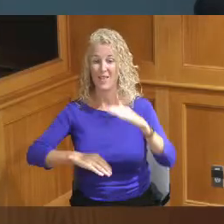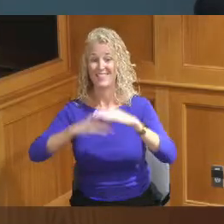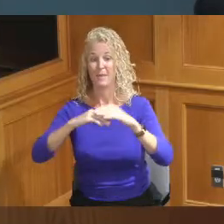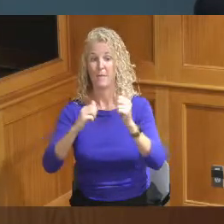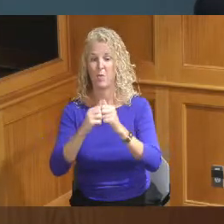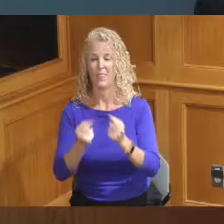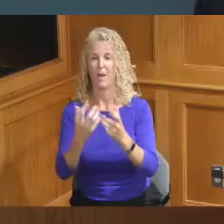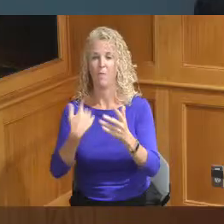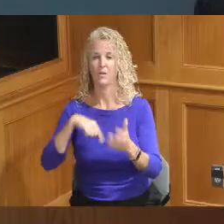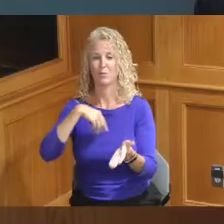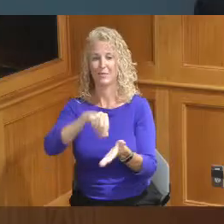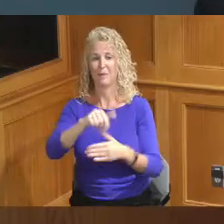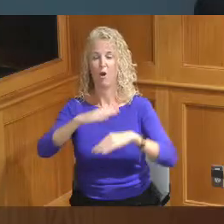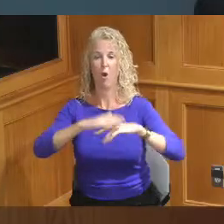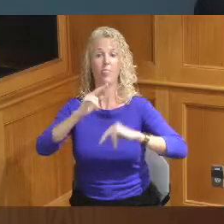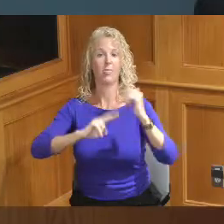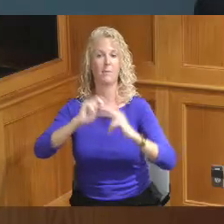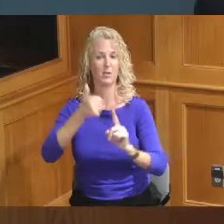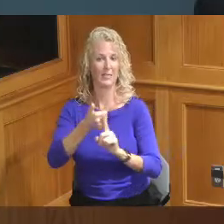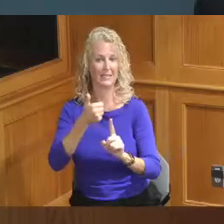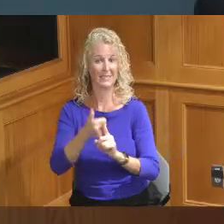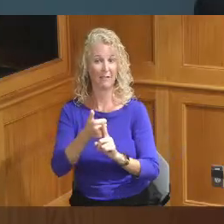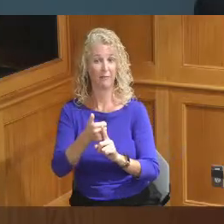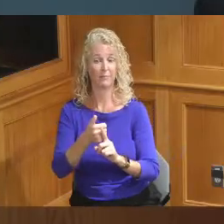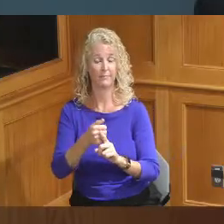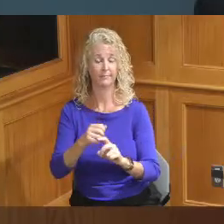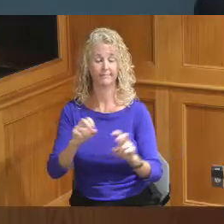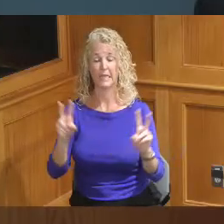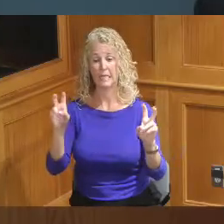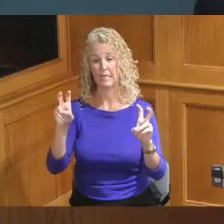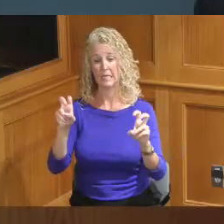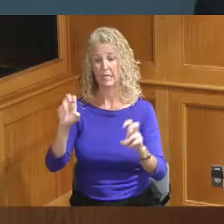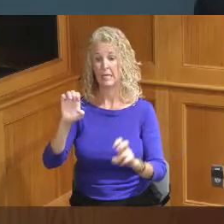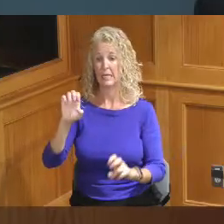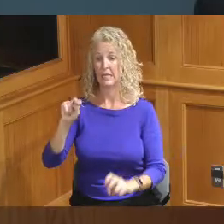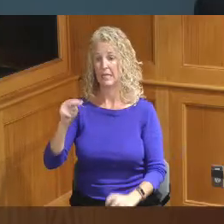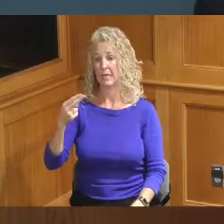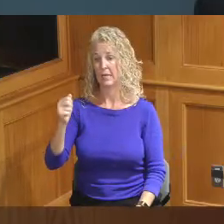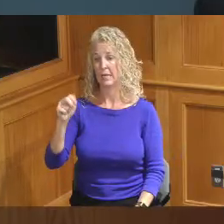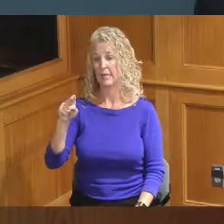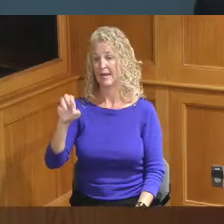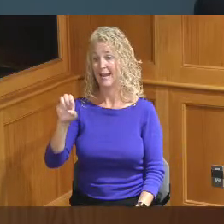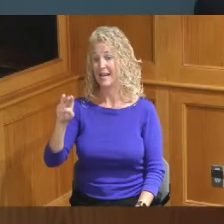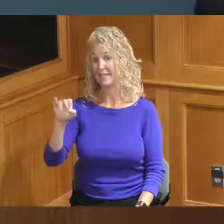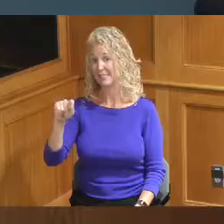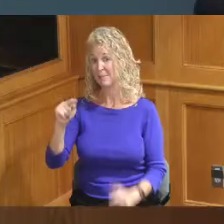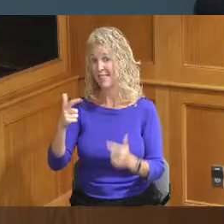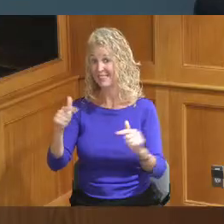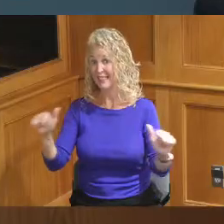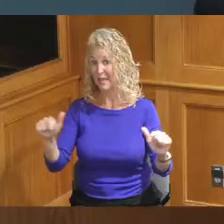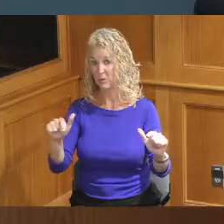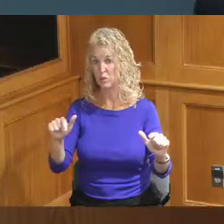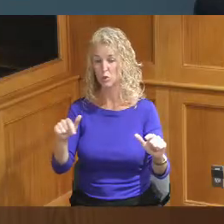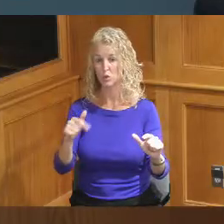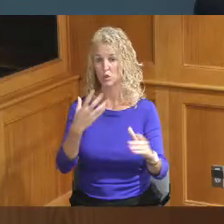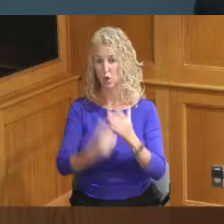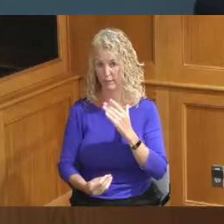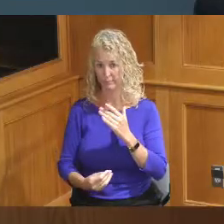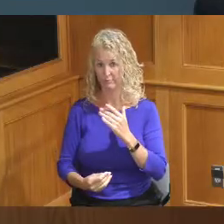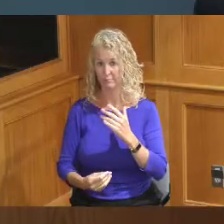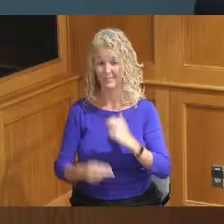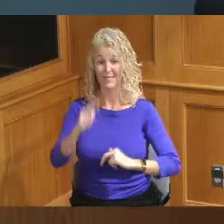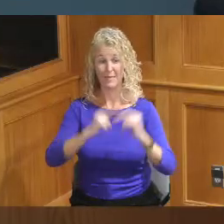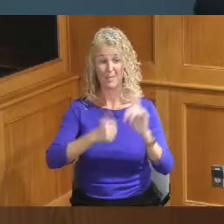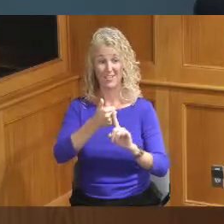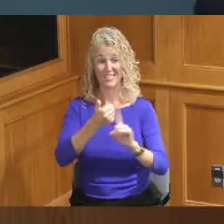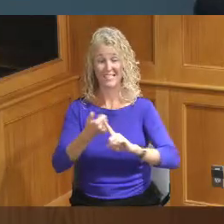that. The enhancement language has gone away. Once again, limits our exposure. We have control of the facility, and this